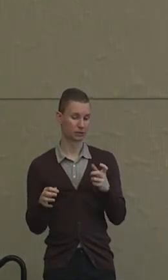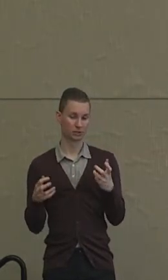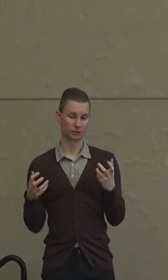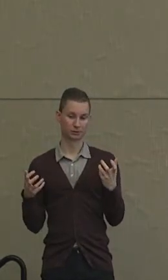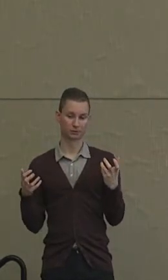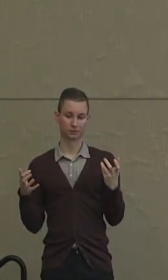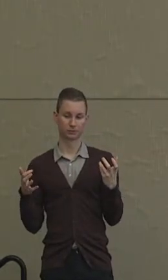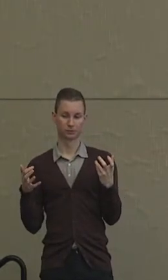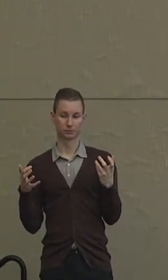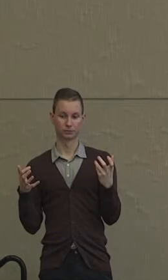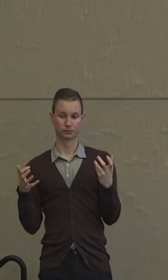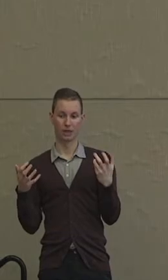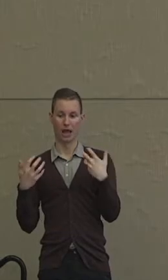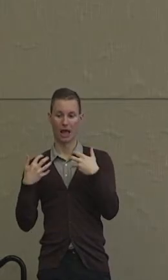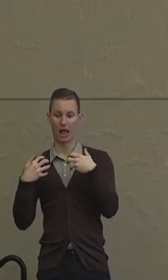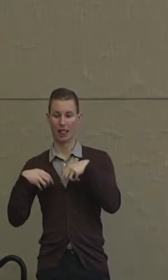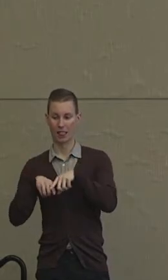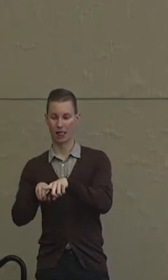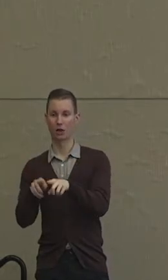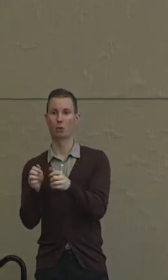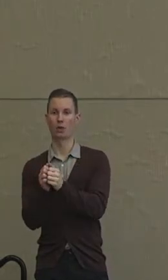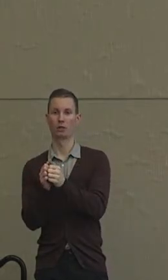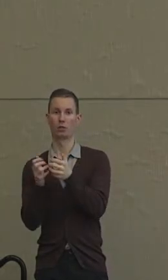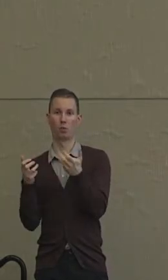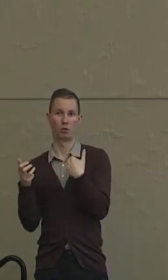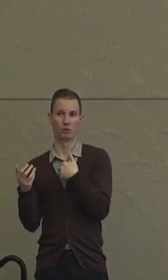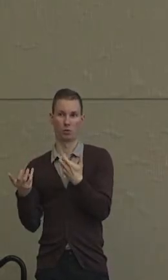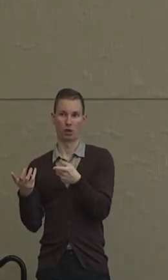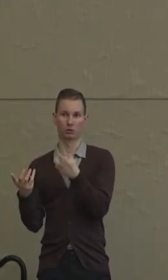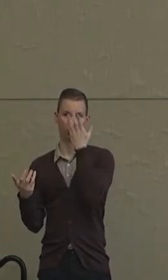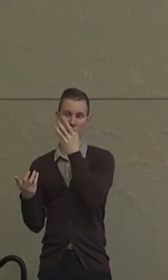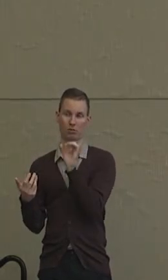that we actually want it to look like, mm-hmm, right? And so